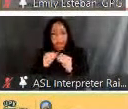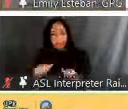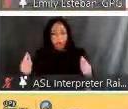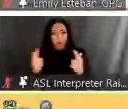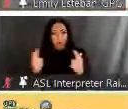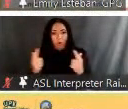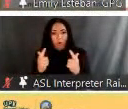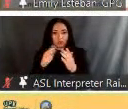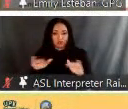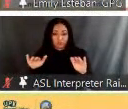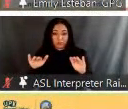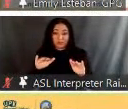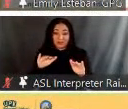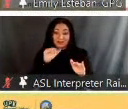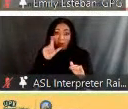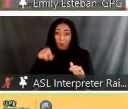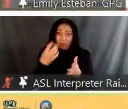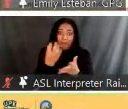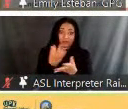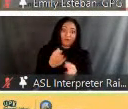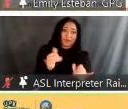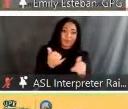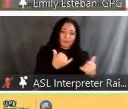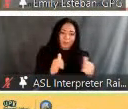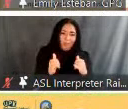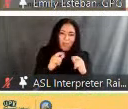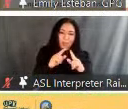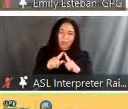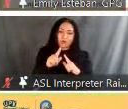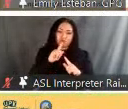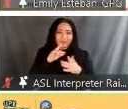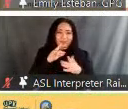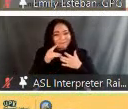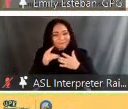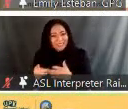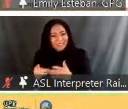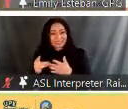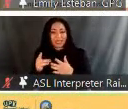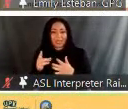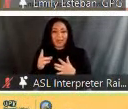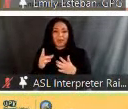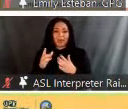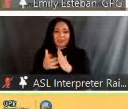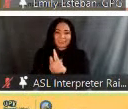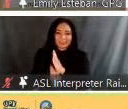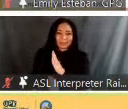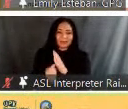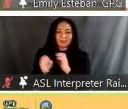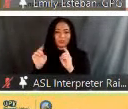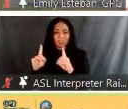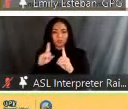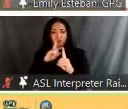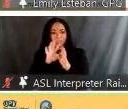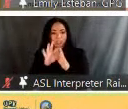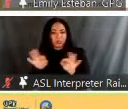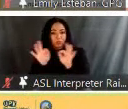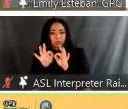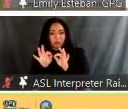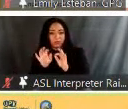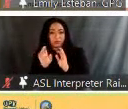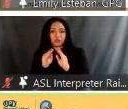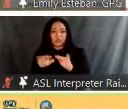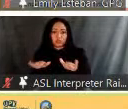not only free play, but that are facilitated by skilled educators, is critical to support children's learning and